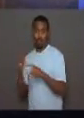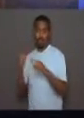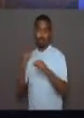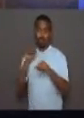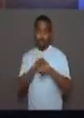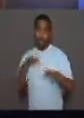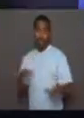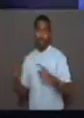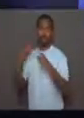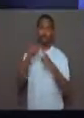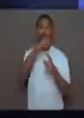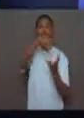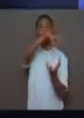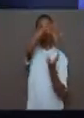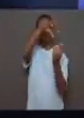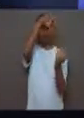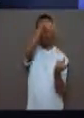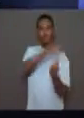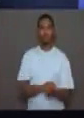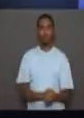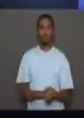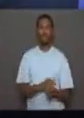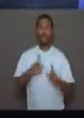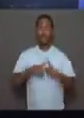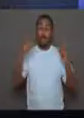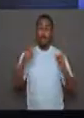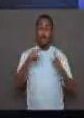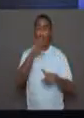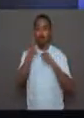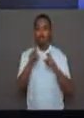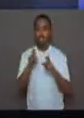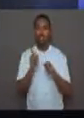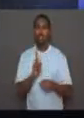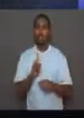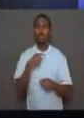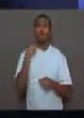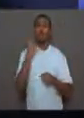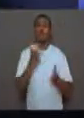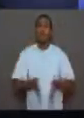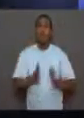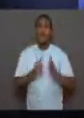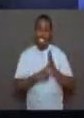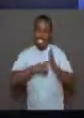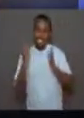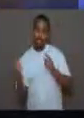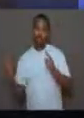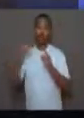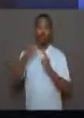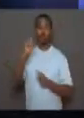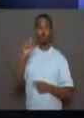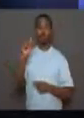there. The big question is, who will be allowed to escape to